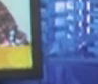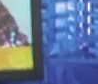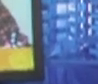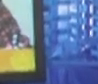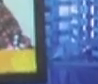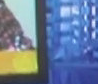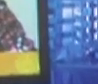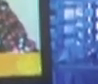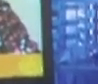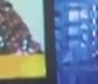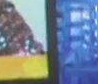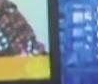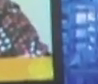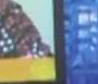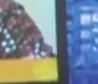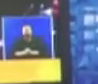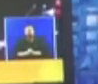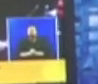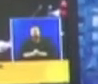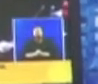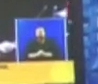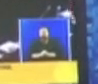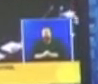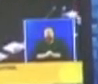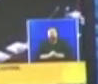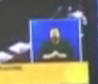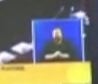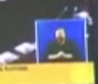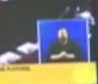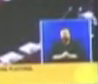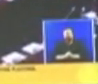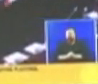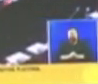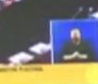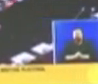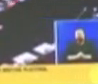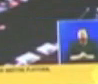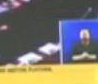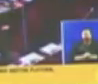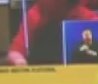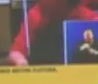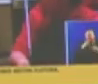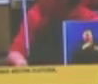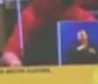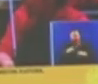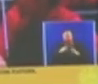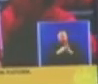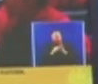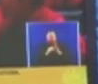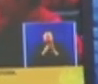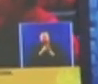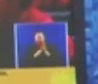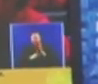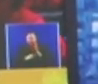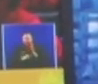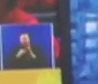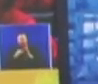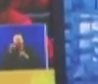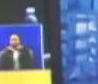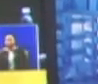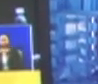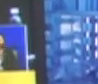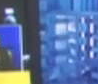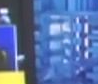what's happened so far and how much he's been willing to share or not share, do you think that it's enough for him to step